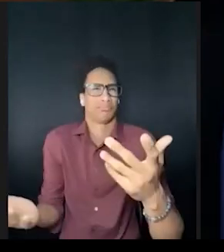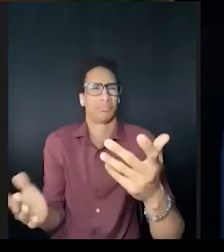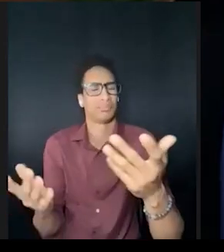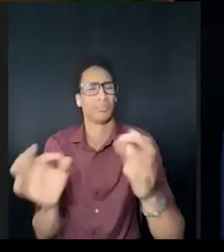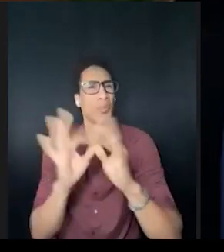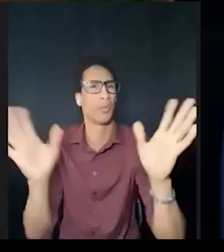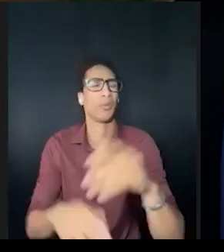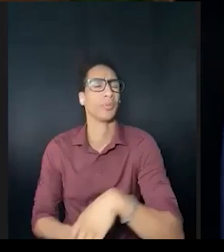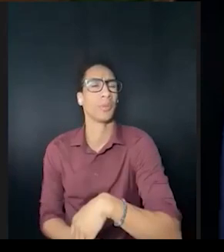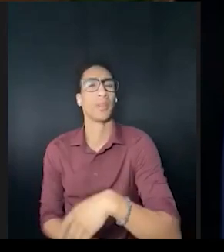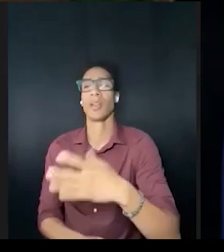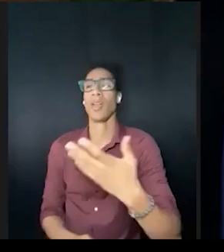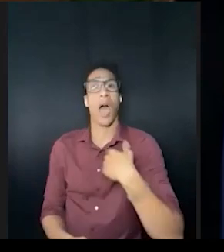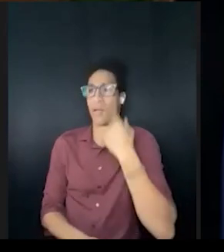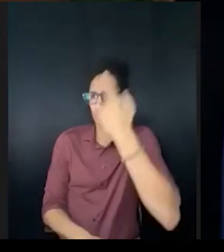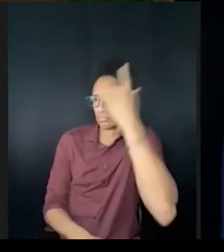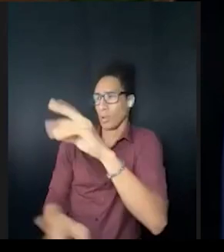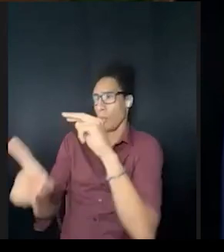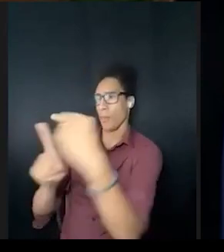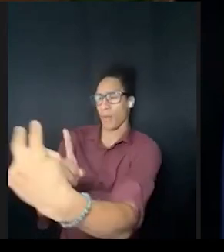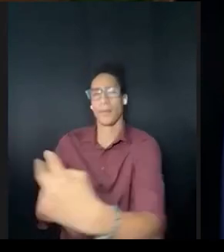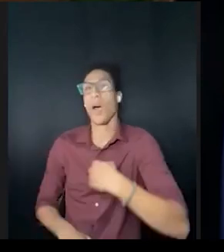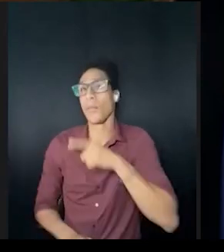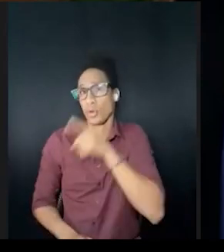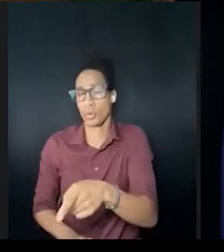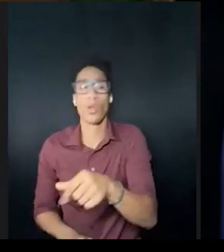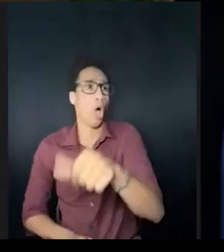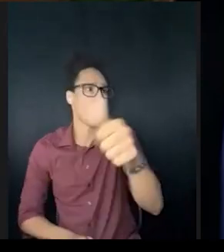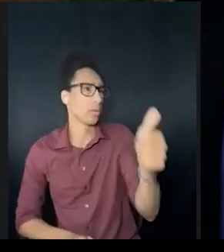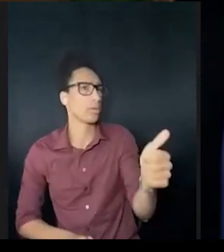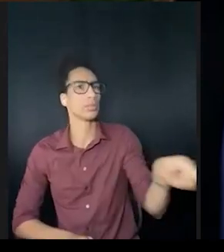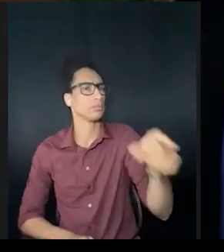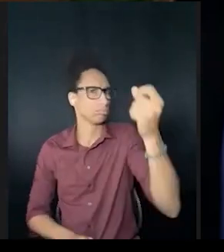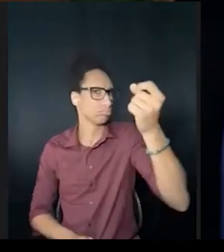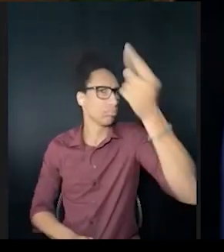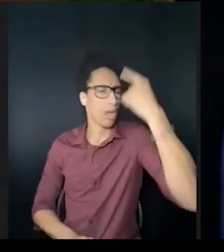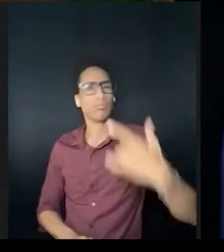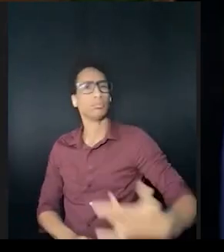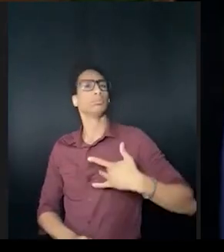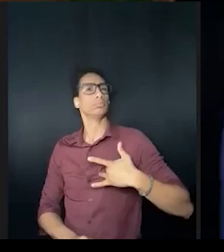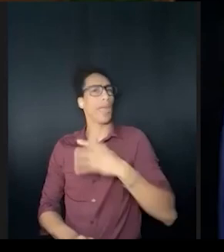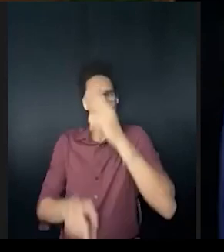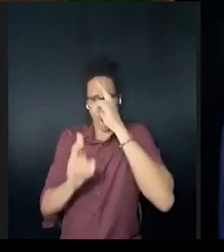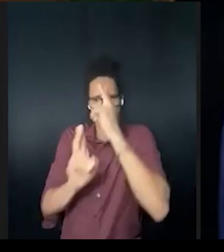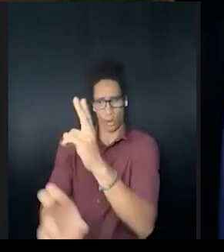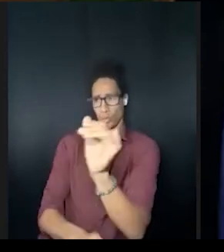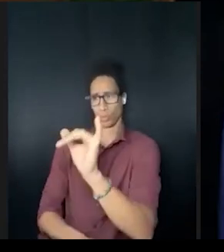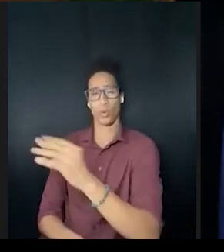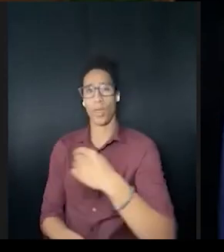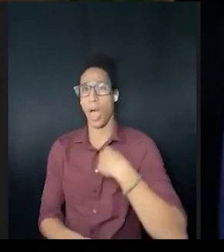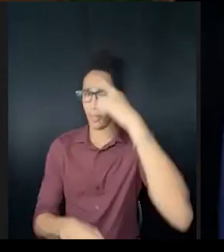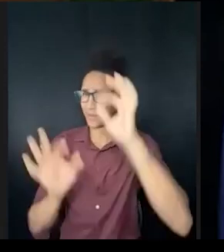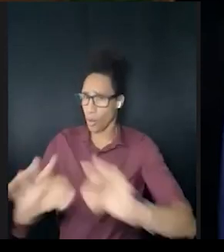I'm sure others understand it and can honor it as well. But I think it's important that I say that,